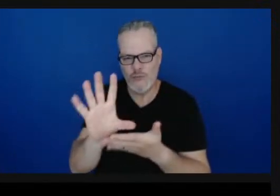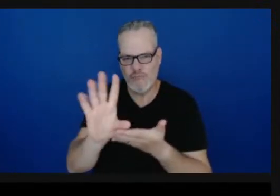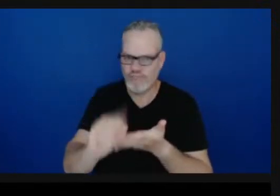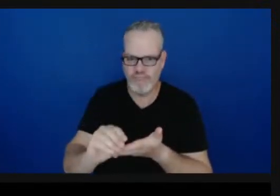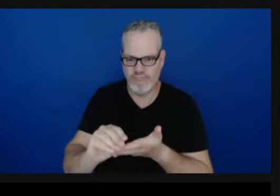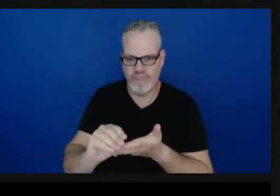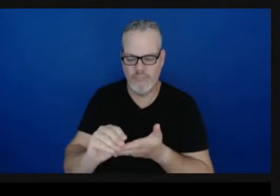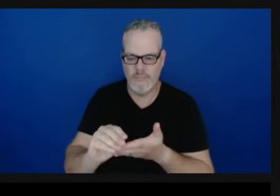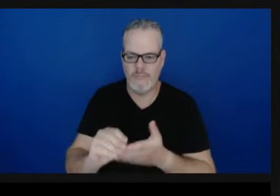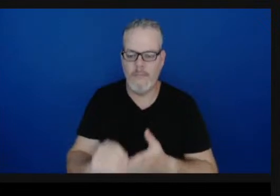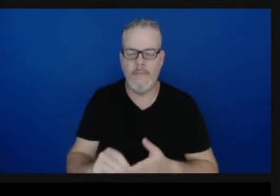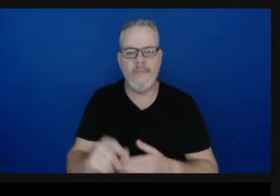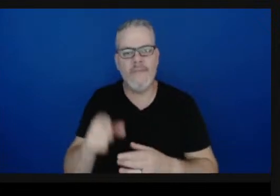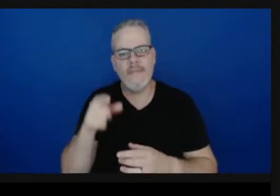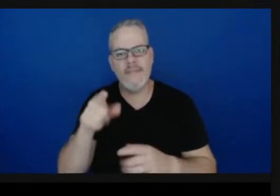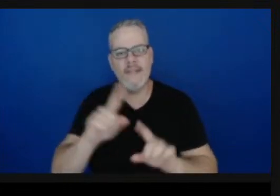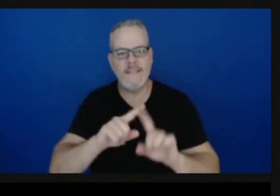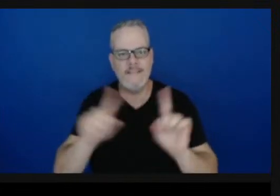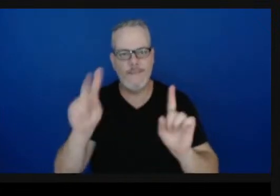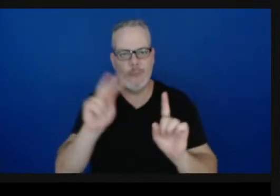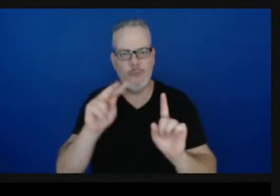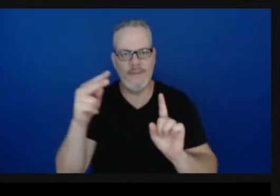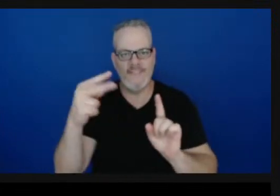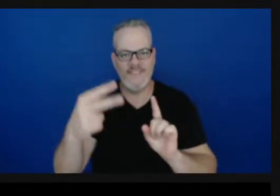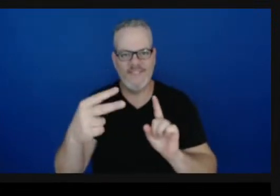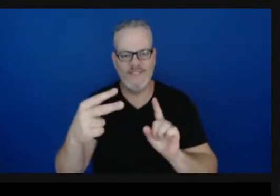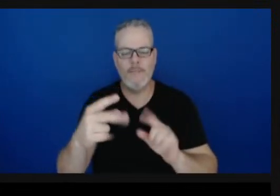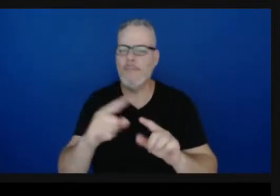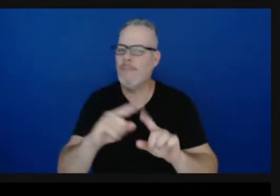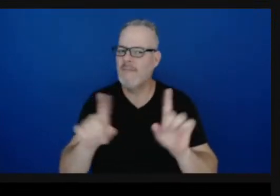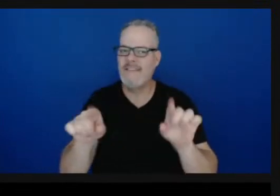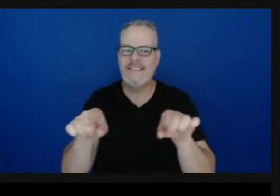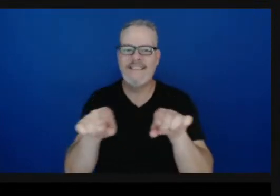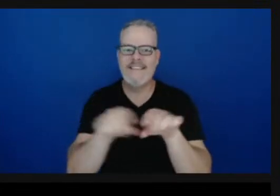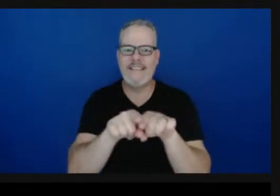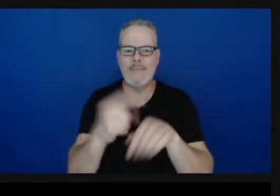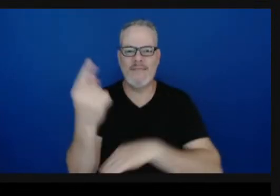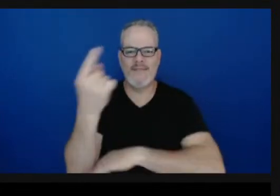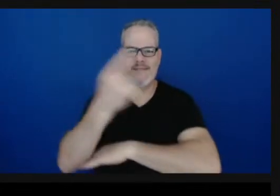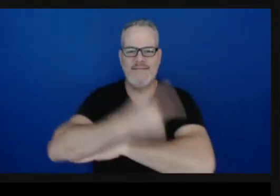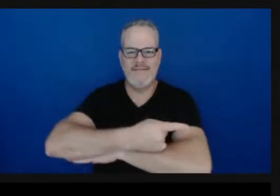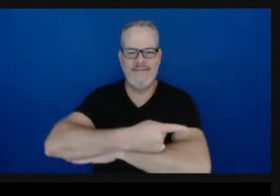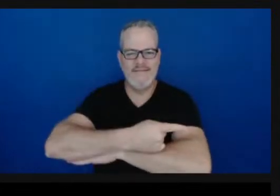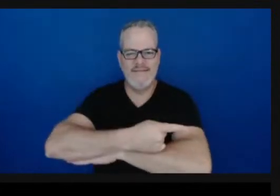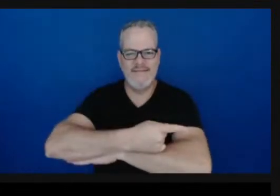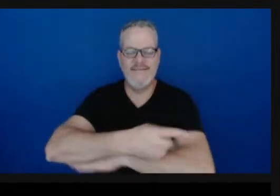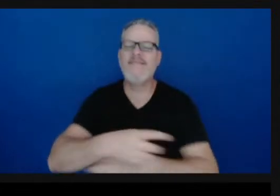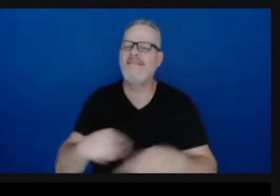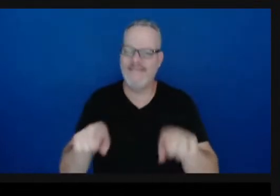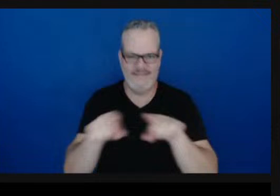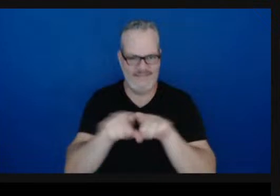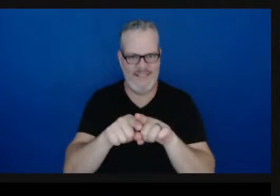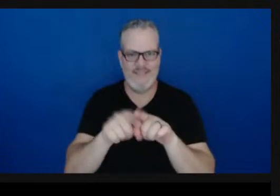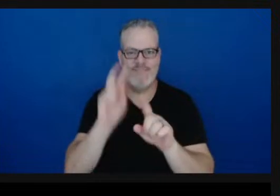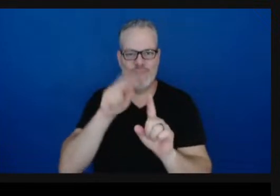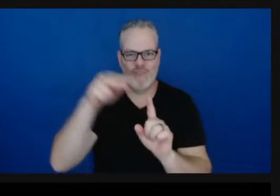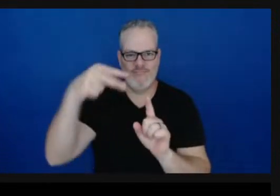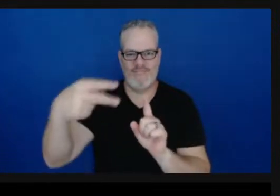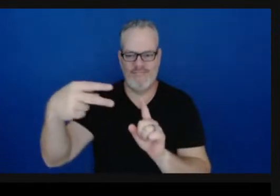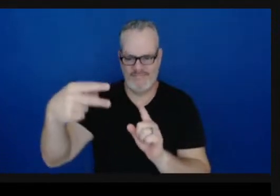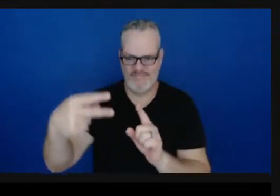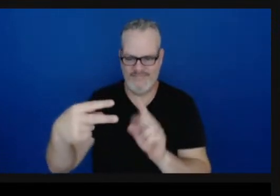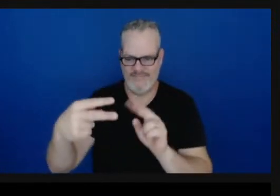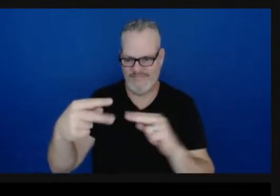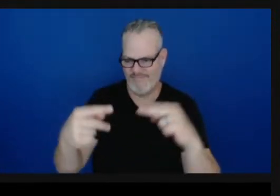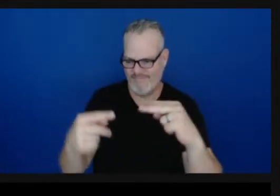Different passenger view, different camera, but same day, same story. There's that fissure from above, building ramparts, feeding that big river of